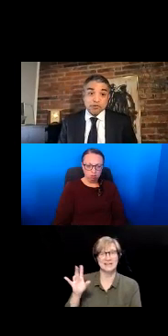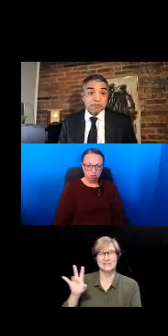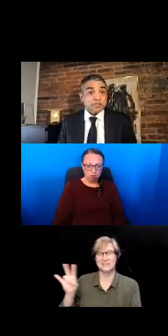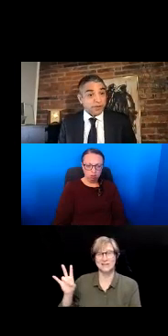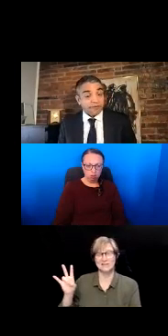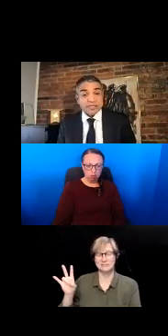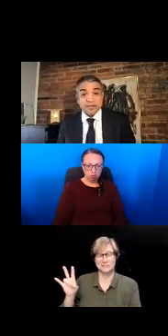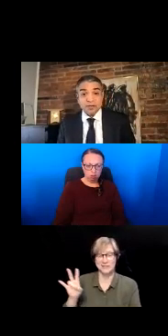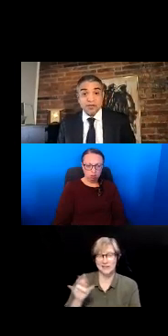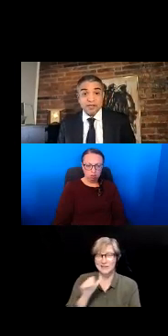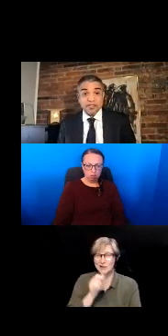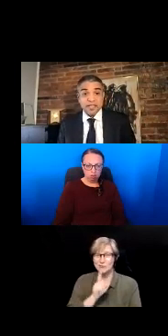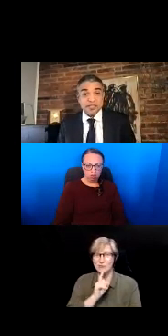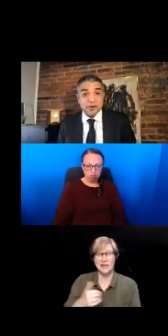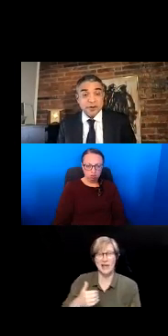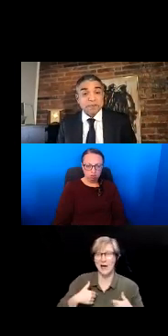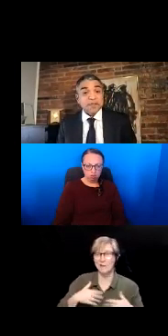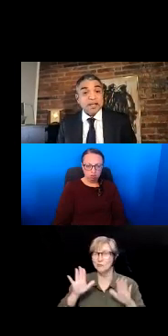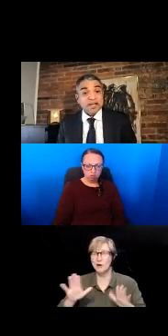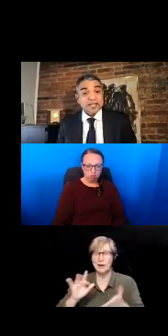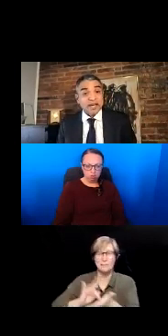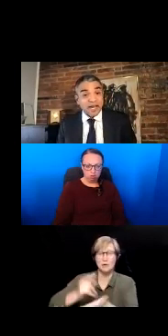great treatments for infective endocarditis. And so,